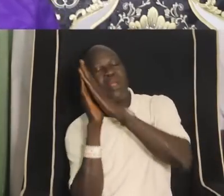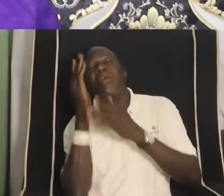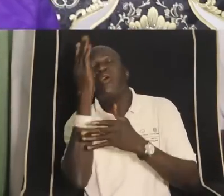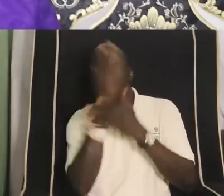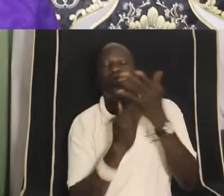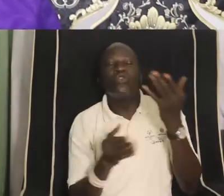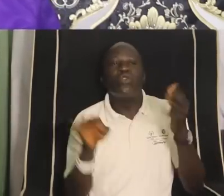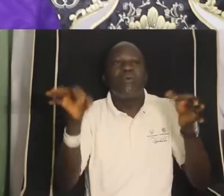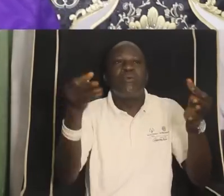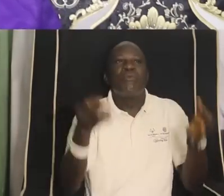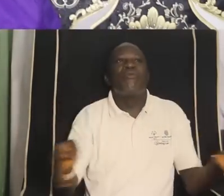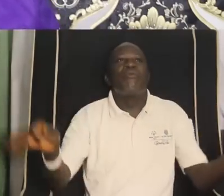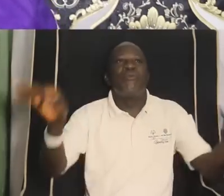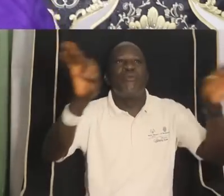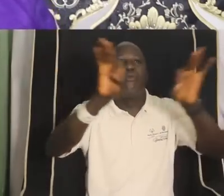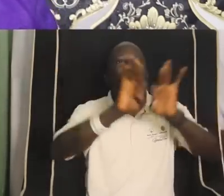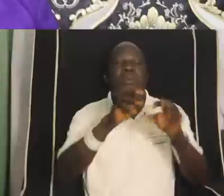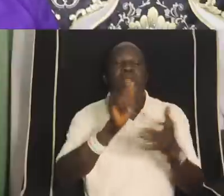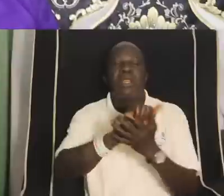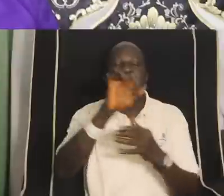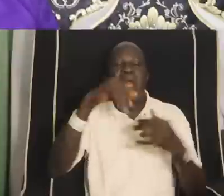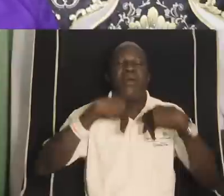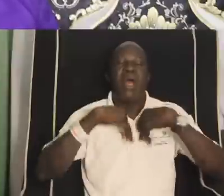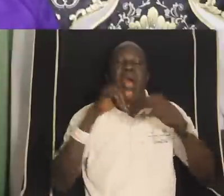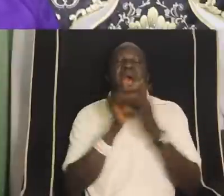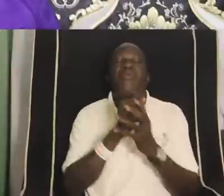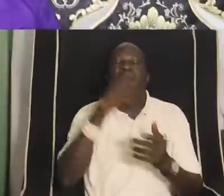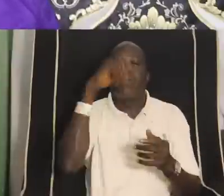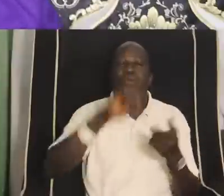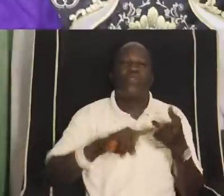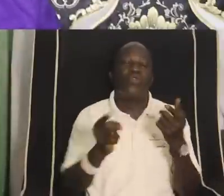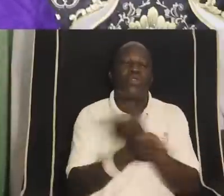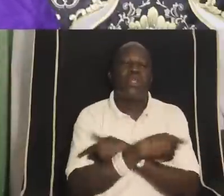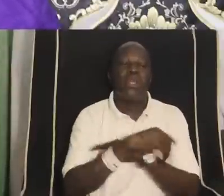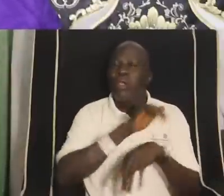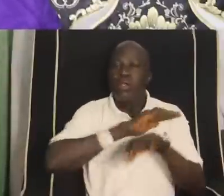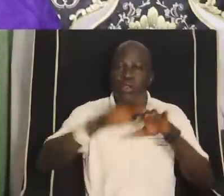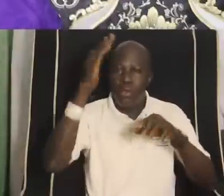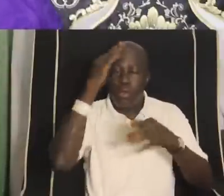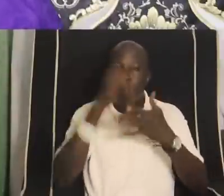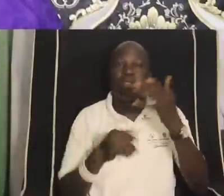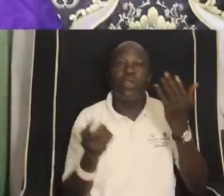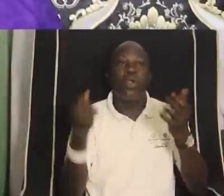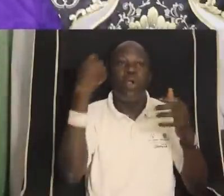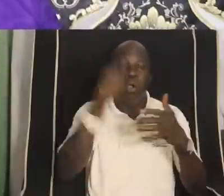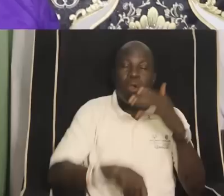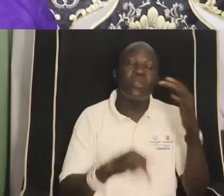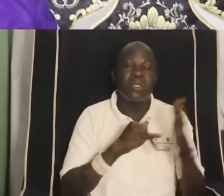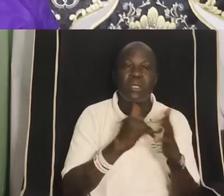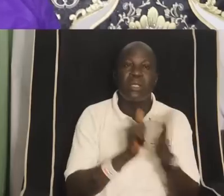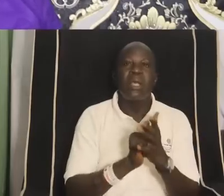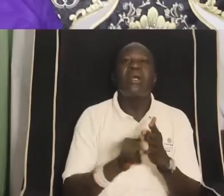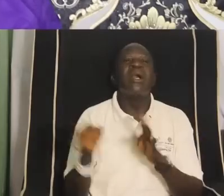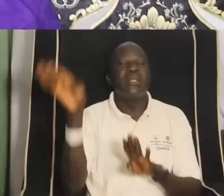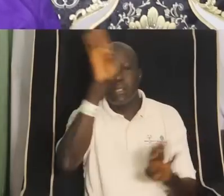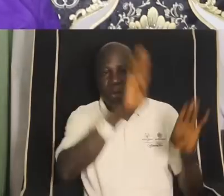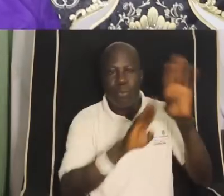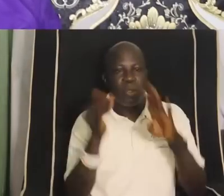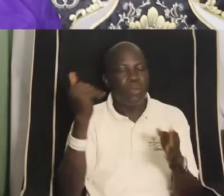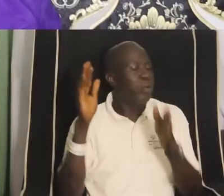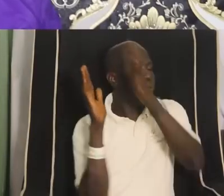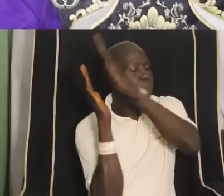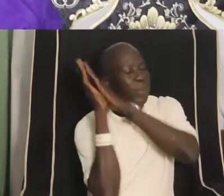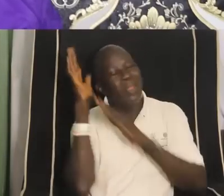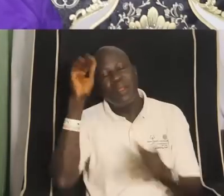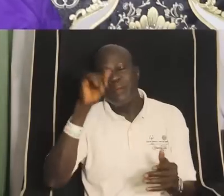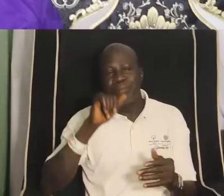Opolopo edile ti egun wa nbe loni. A lot of family that has caused death there. Omo to fa. Do you know why? Ogun ibusun ne. His battle of bed. Egun yen